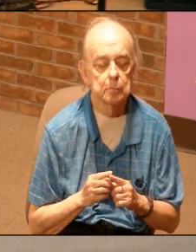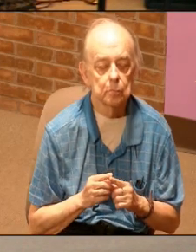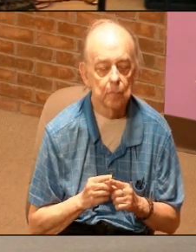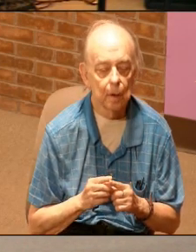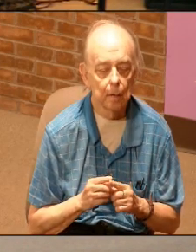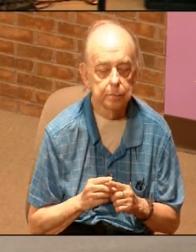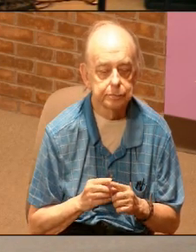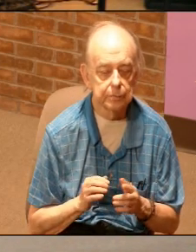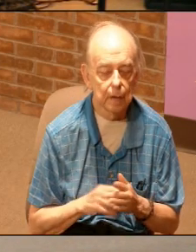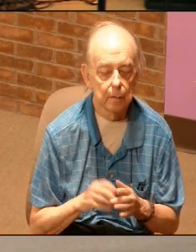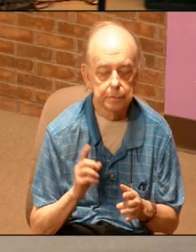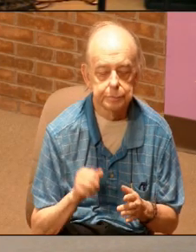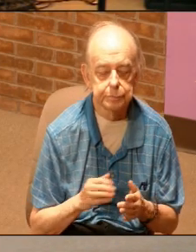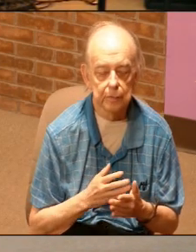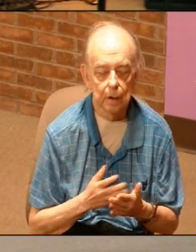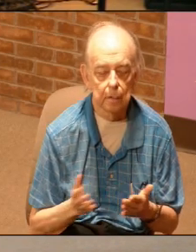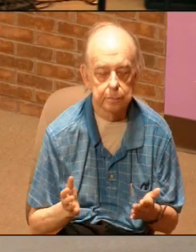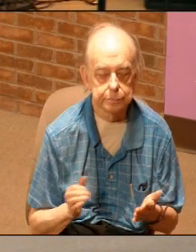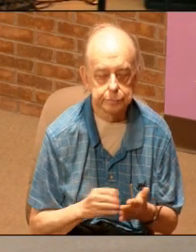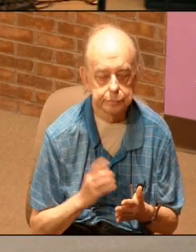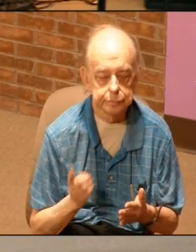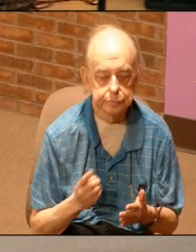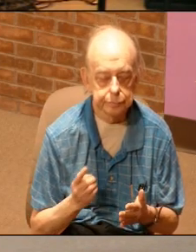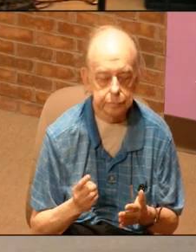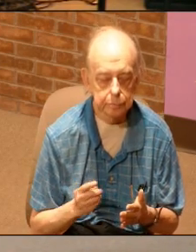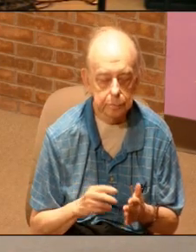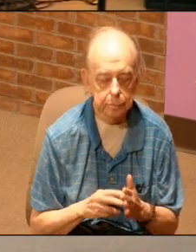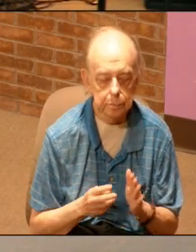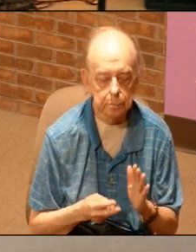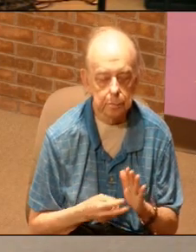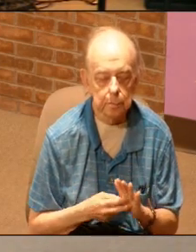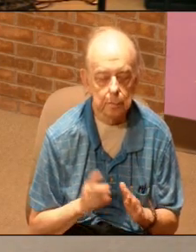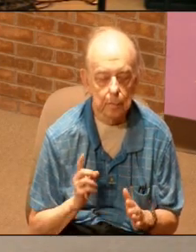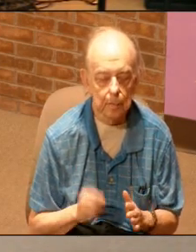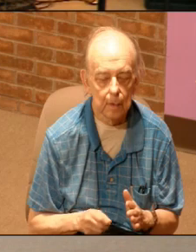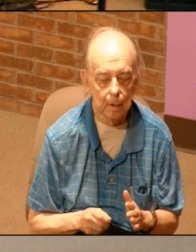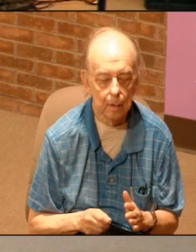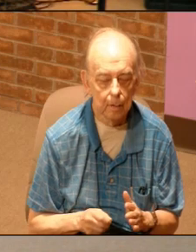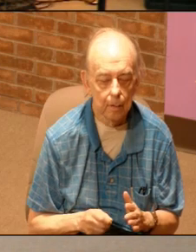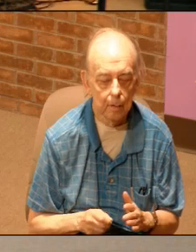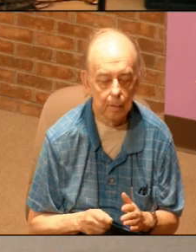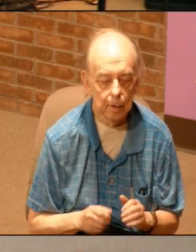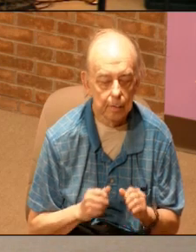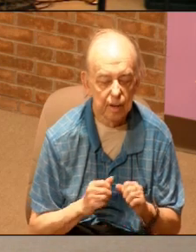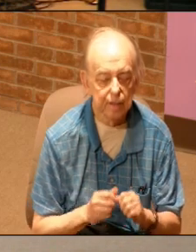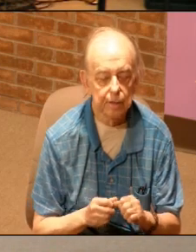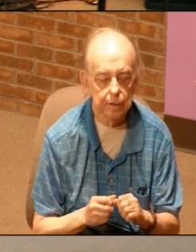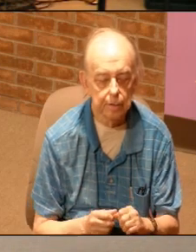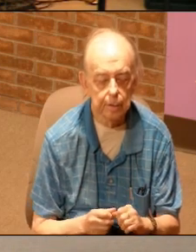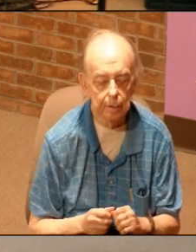And it means something. And not only meaningful, it's got to be maintainable.